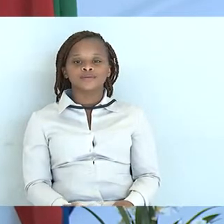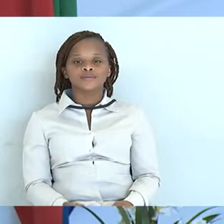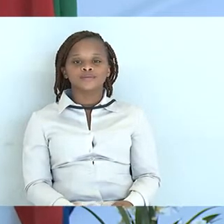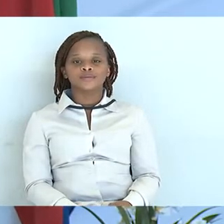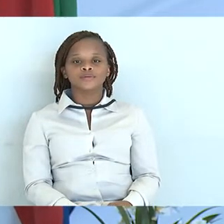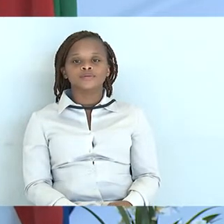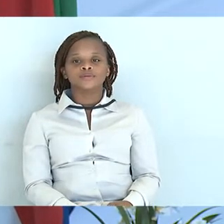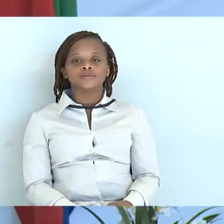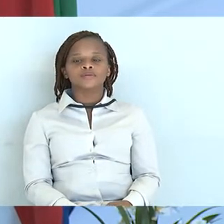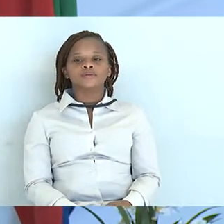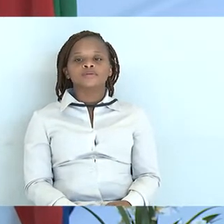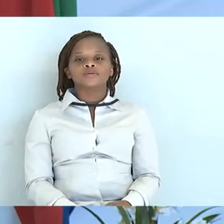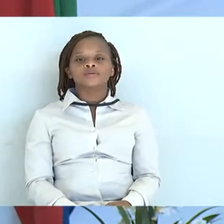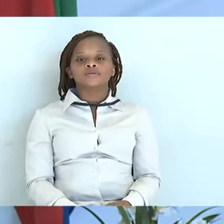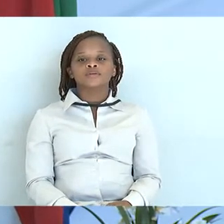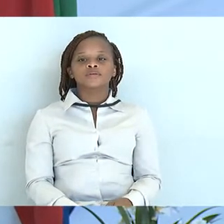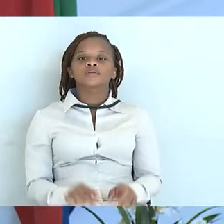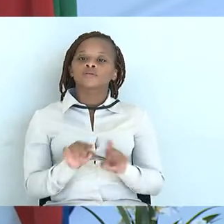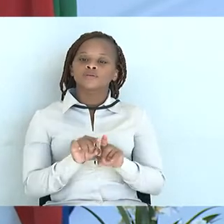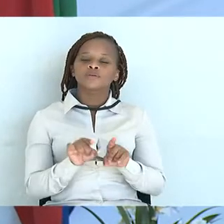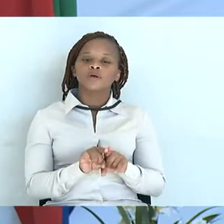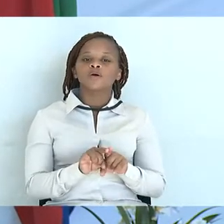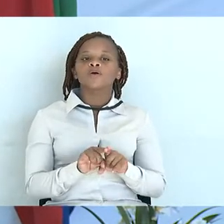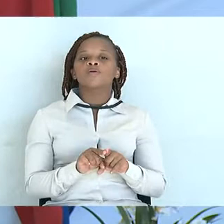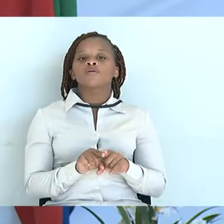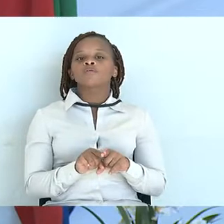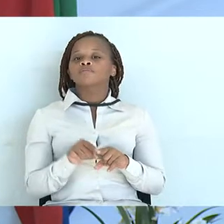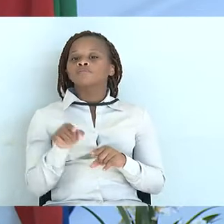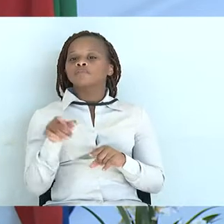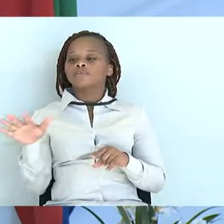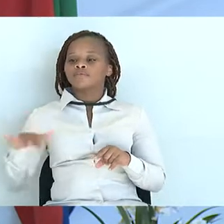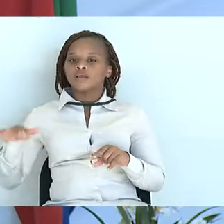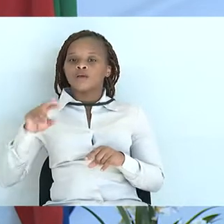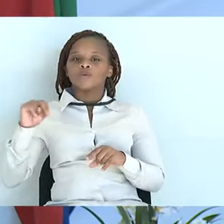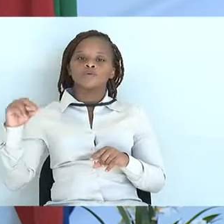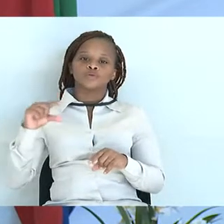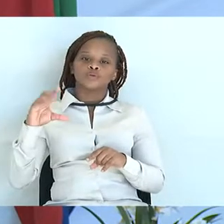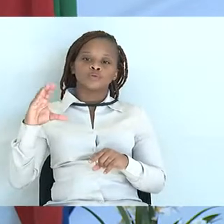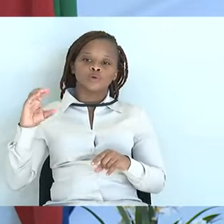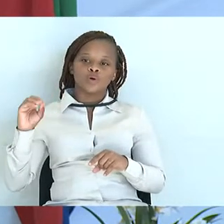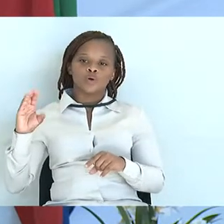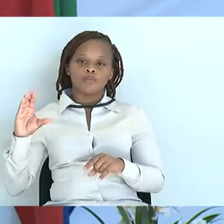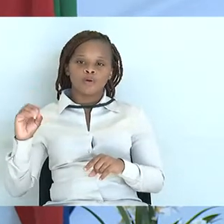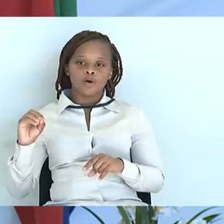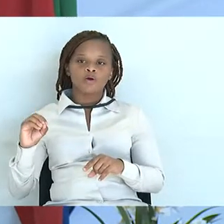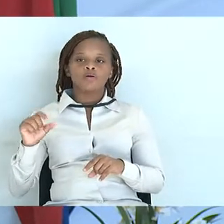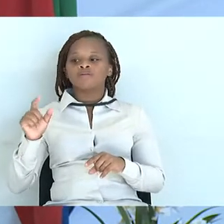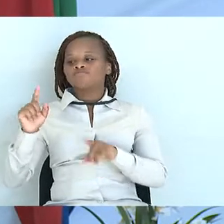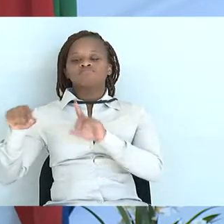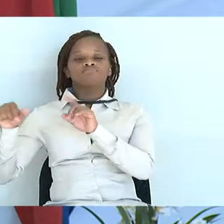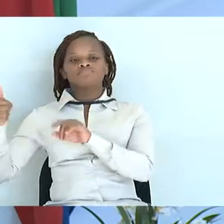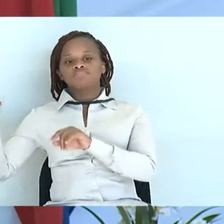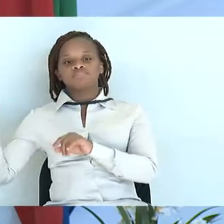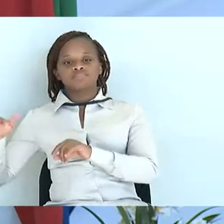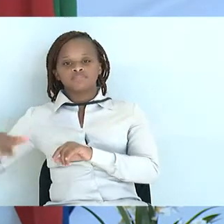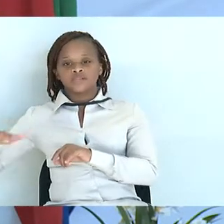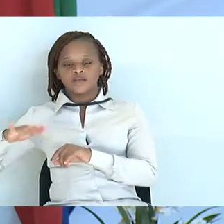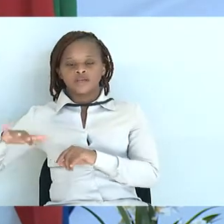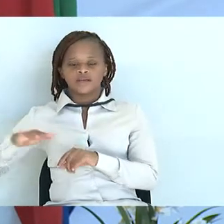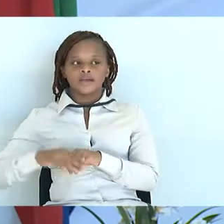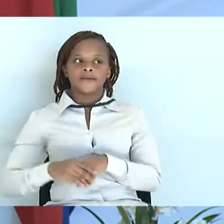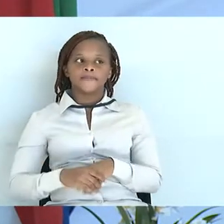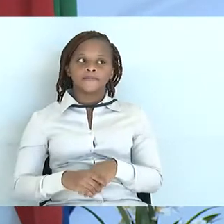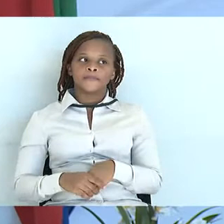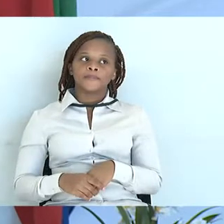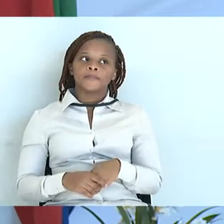to, I think, Ngobo and so forth. That R61, there was a huge cry